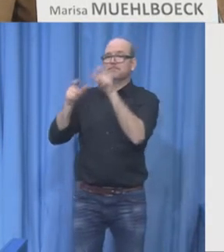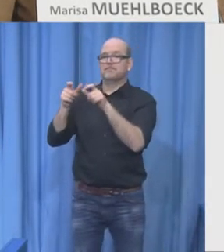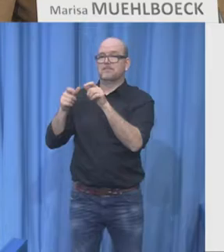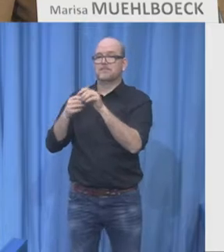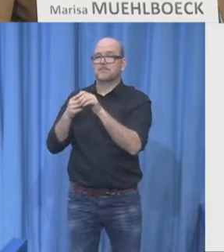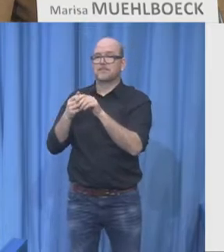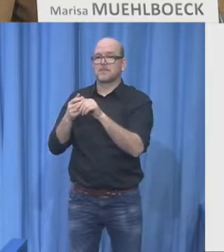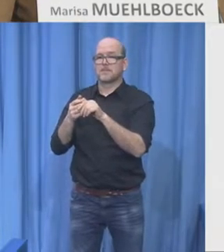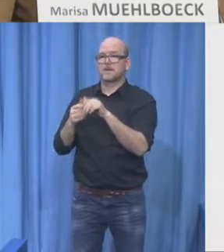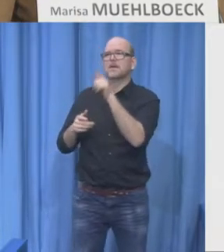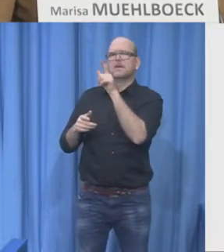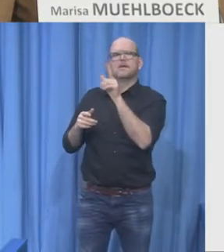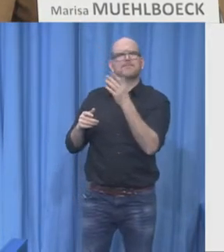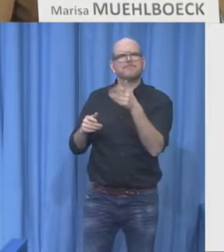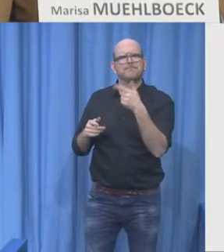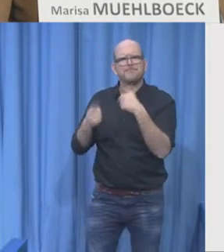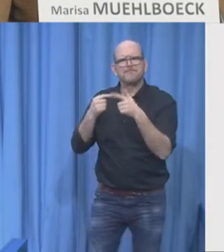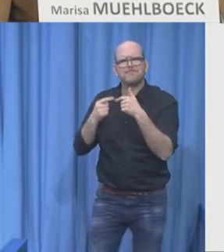there is